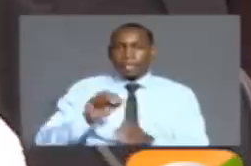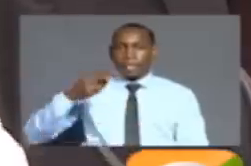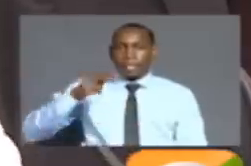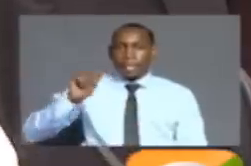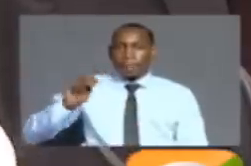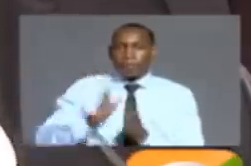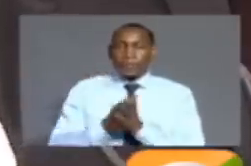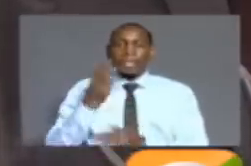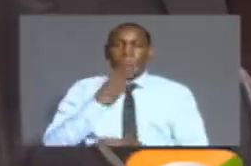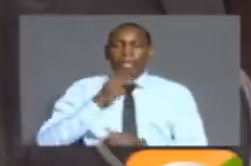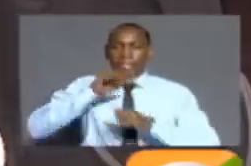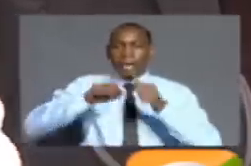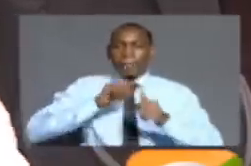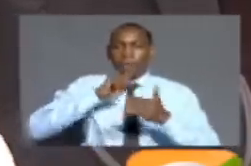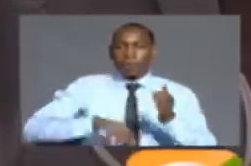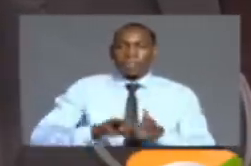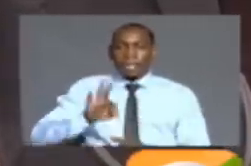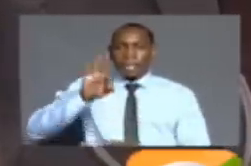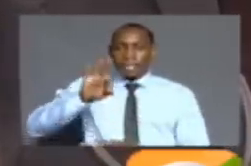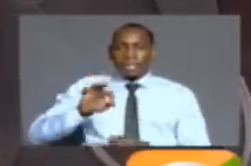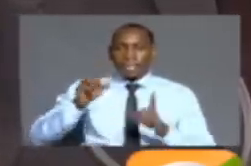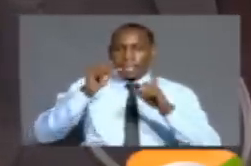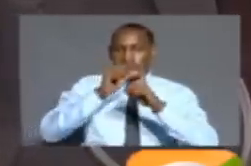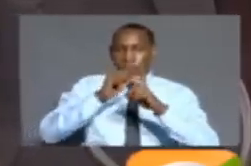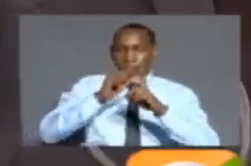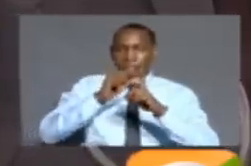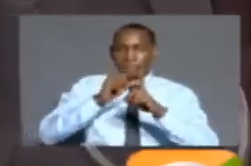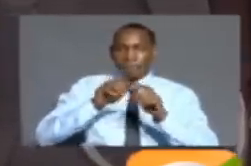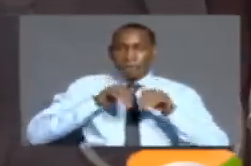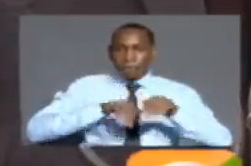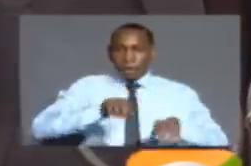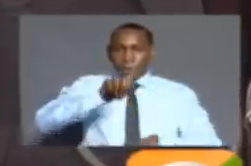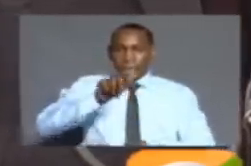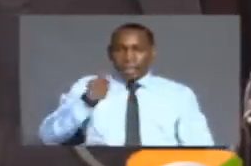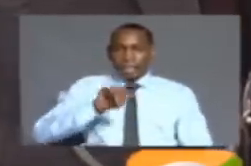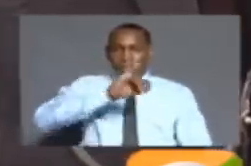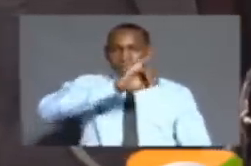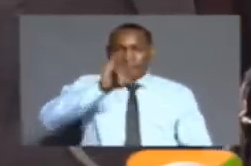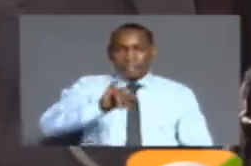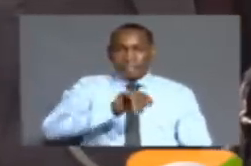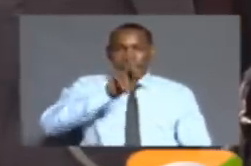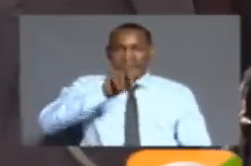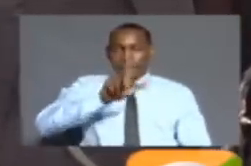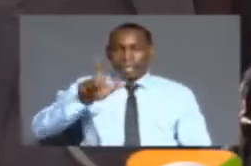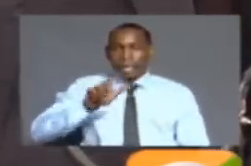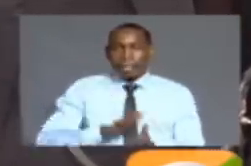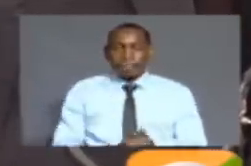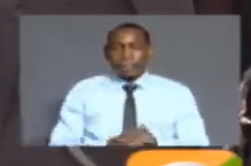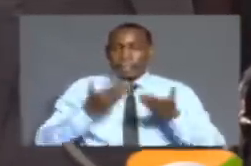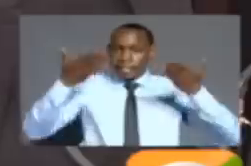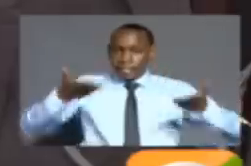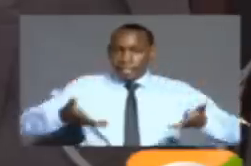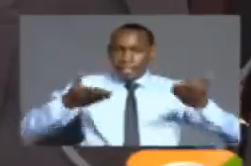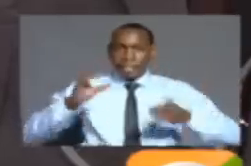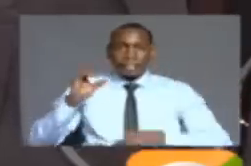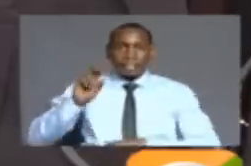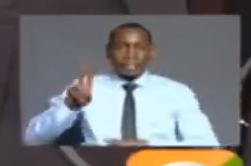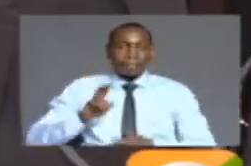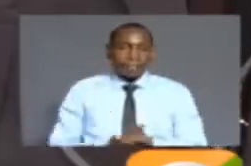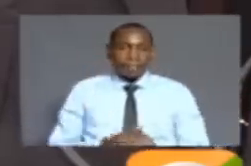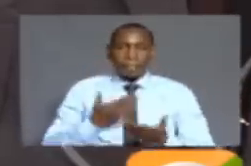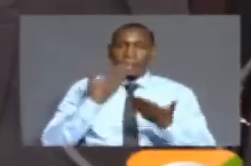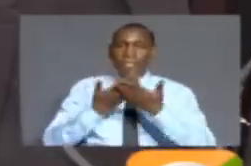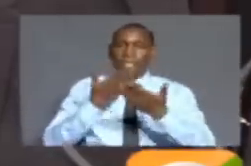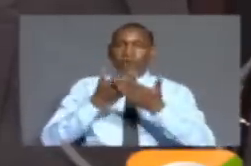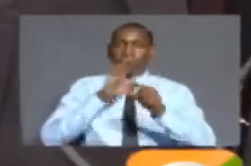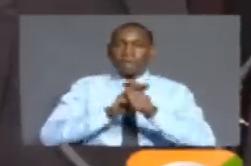don't forget, it's all about those three letters on the keyboard that follow each other, JKL, right here on Citizen Television. Thanks